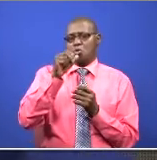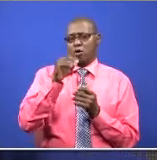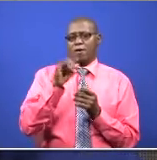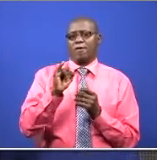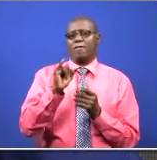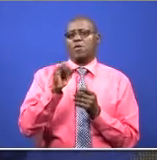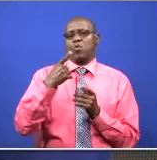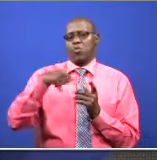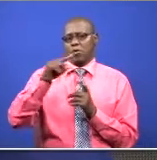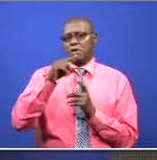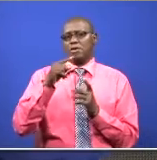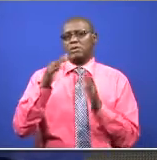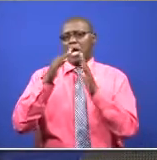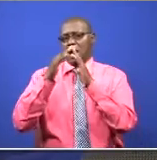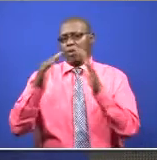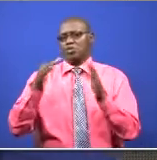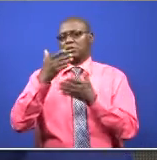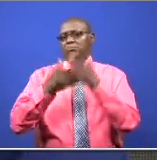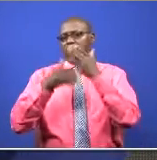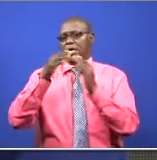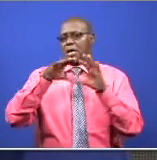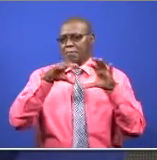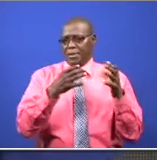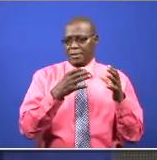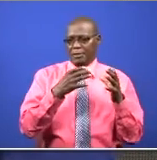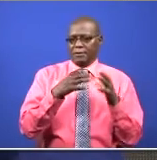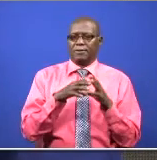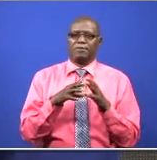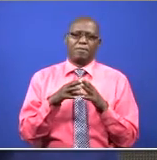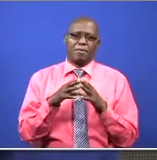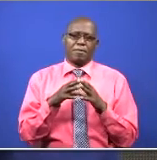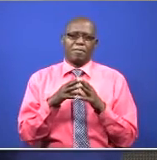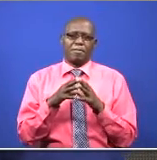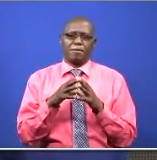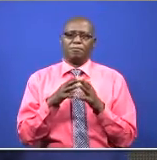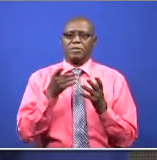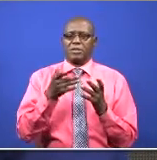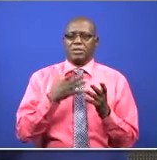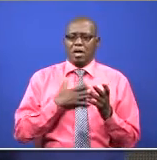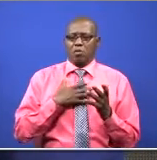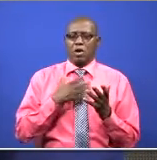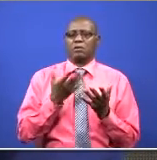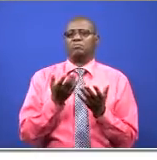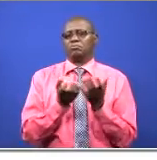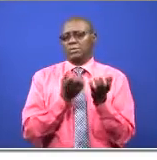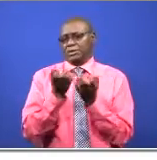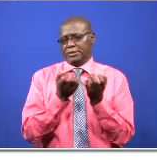company, and what we do, we are in the business of settling Kenyans in Kenya. And yes, that's our business, predominantly